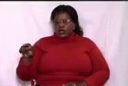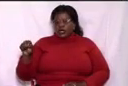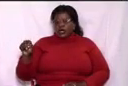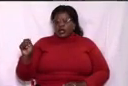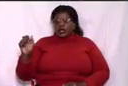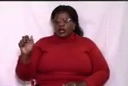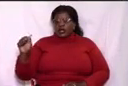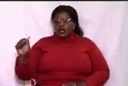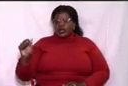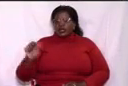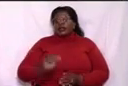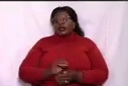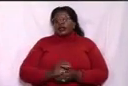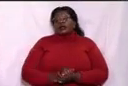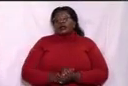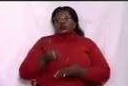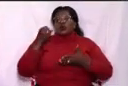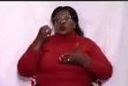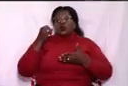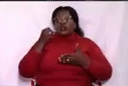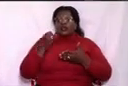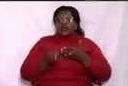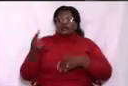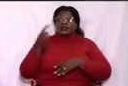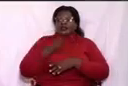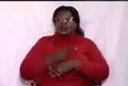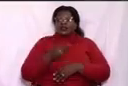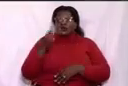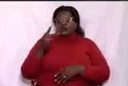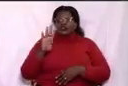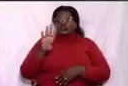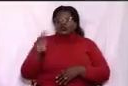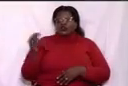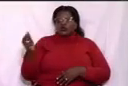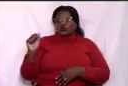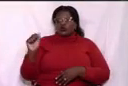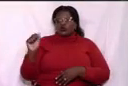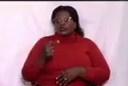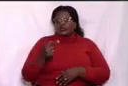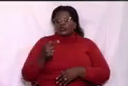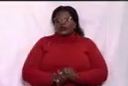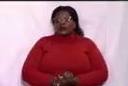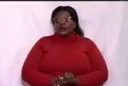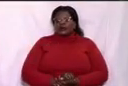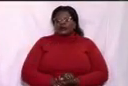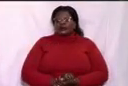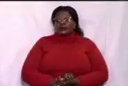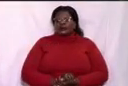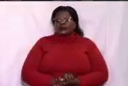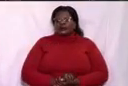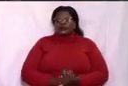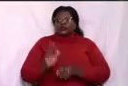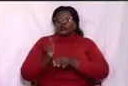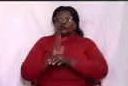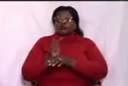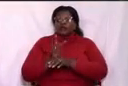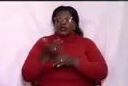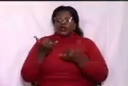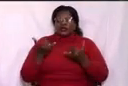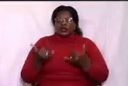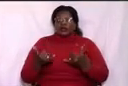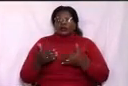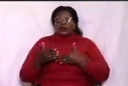nyc.org.na, and the deadline for applications is 24th of August. We'll quickly take a break. We'll be right back.